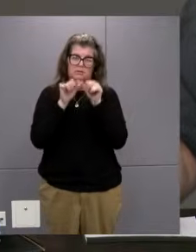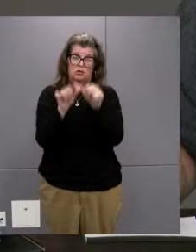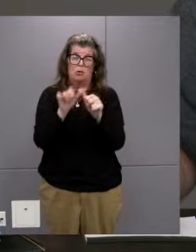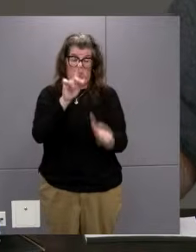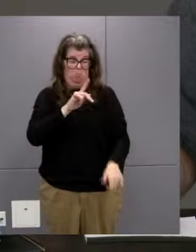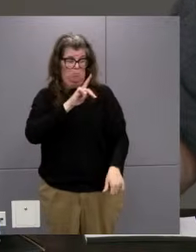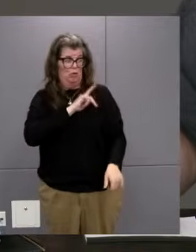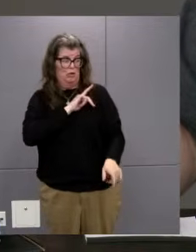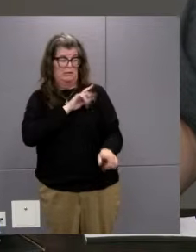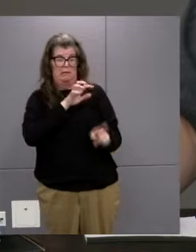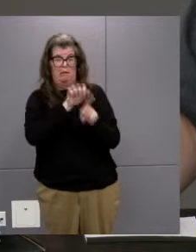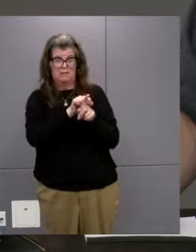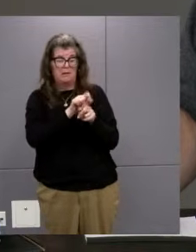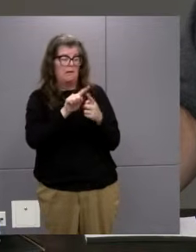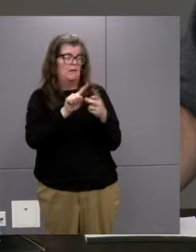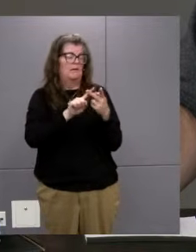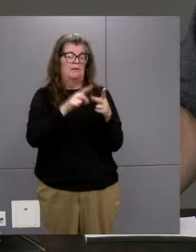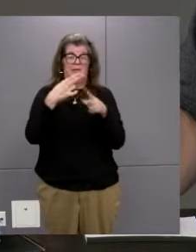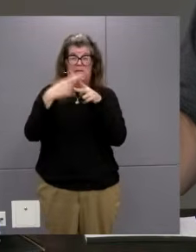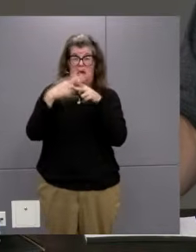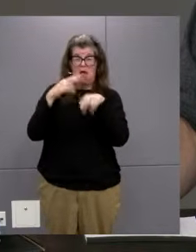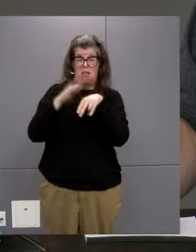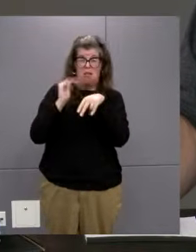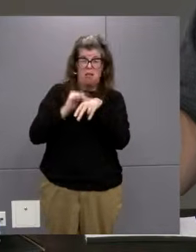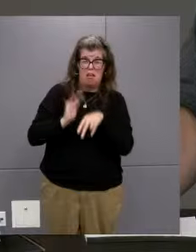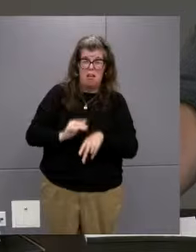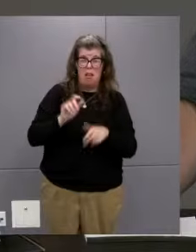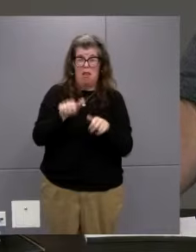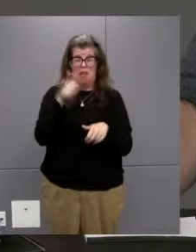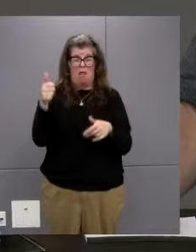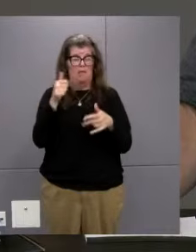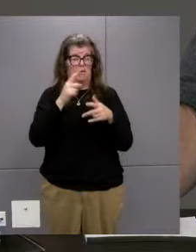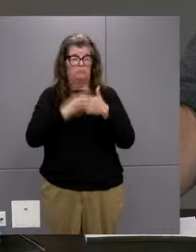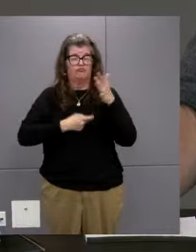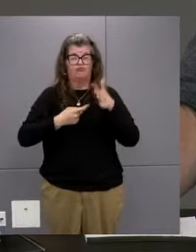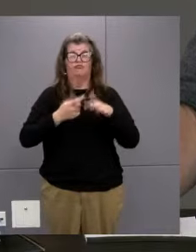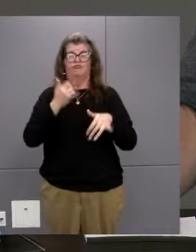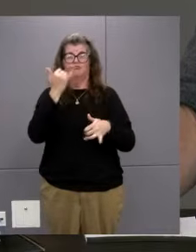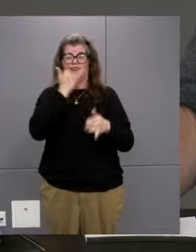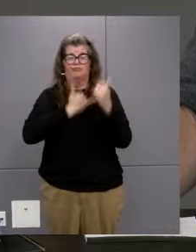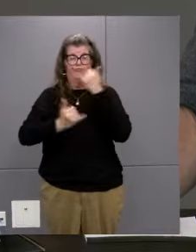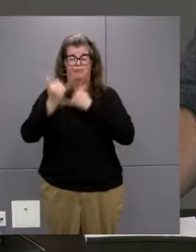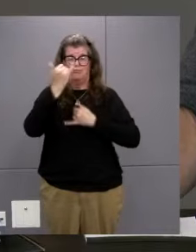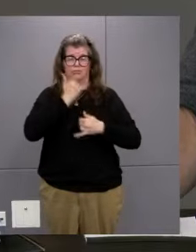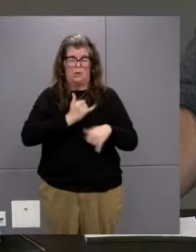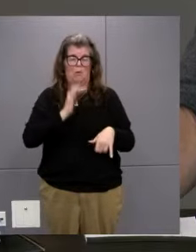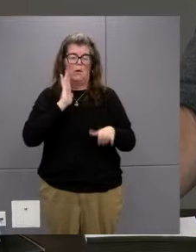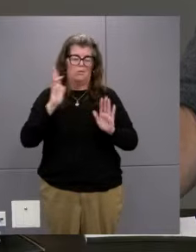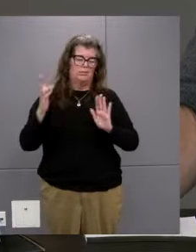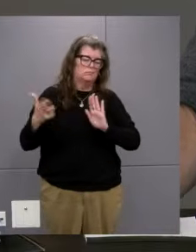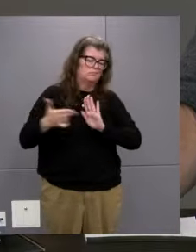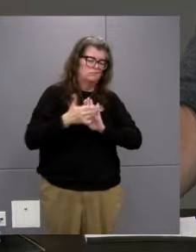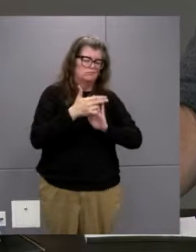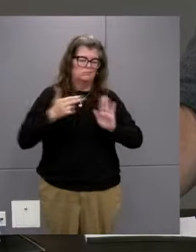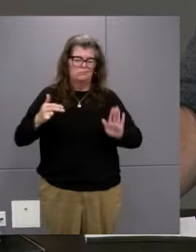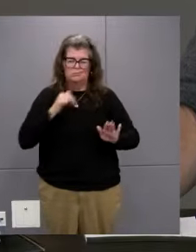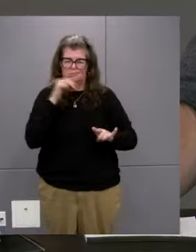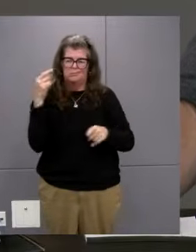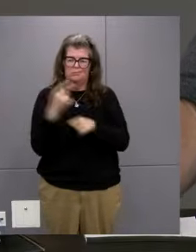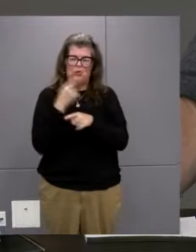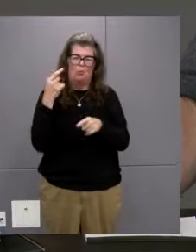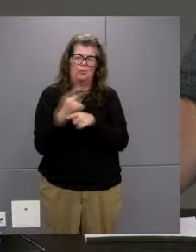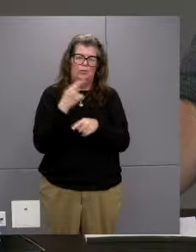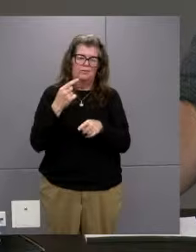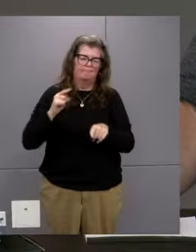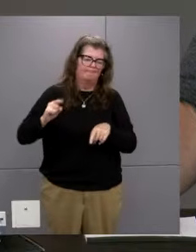attacks, name-calling, and unsubstantiated charges of wrongdoing will be deemed inappropriate or